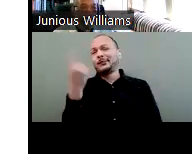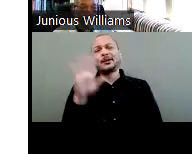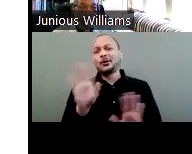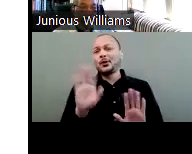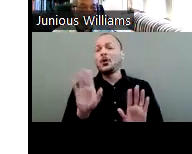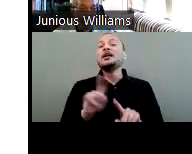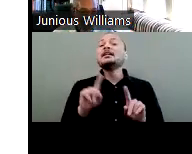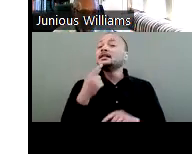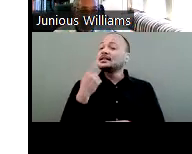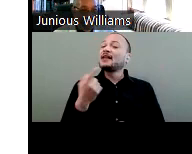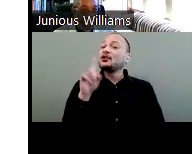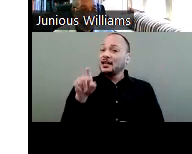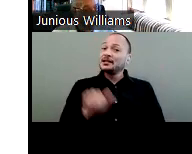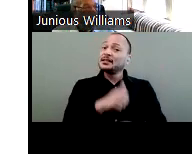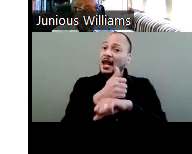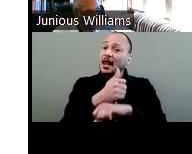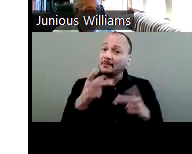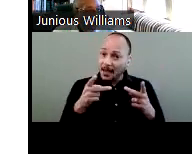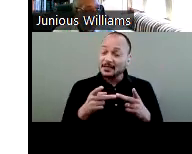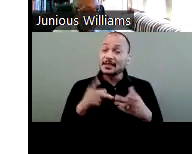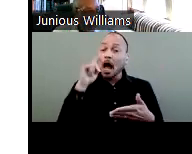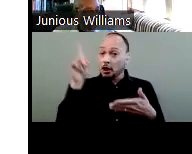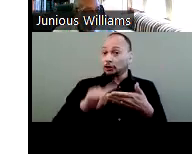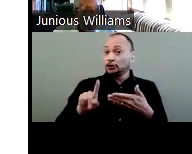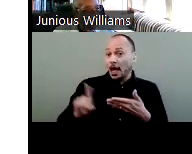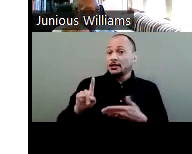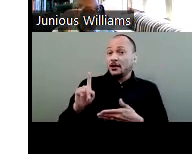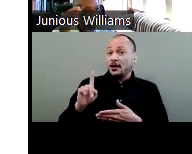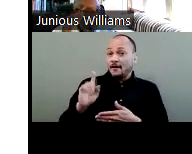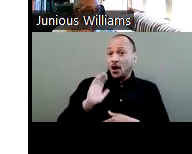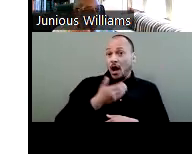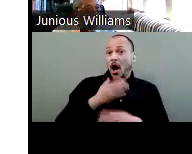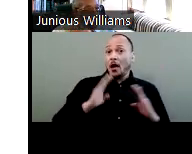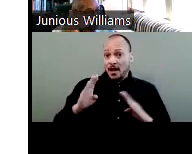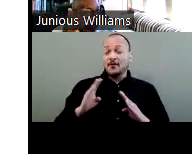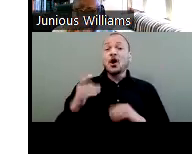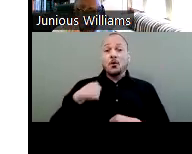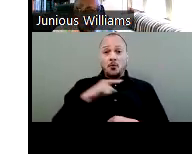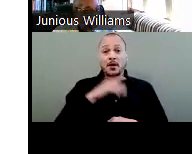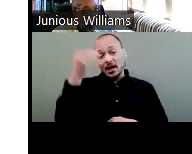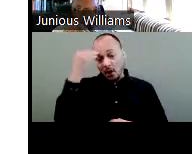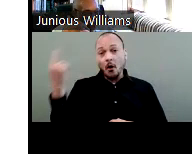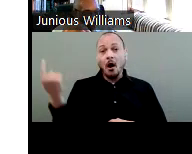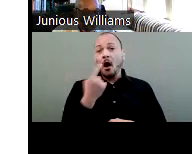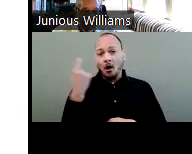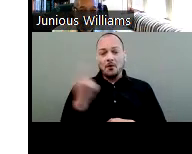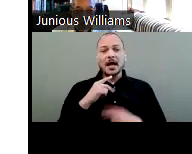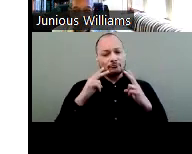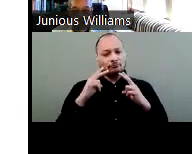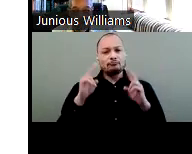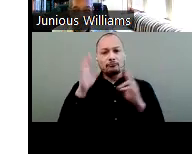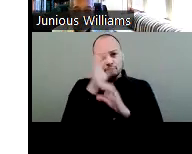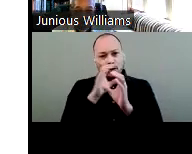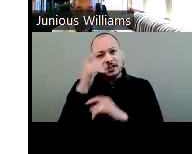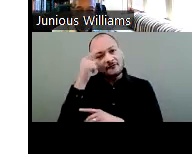in places checks on our behavior so that we know and are always looking to minimize